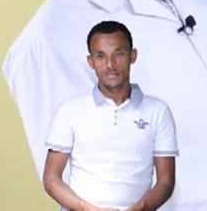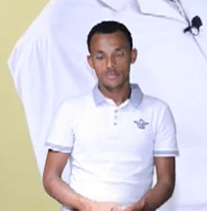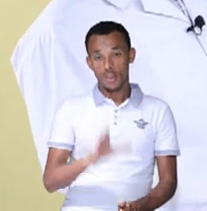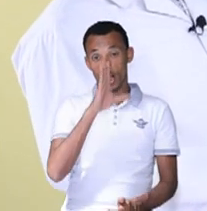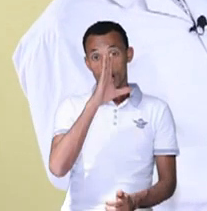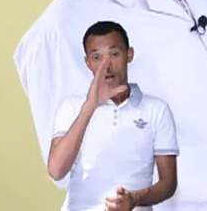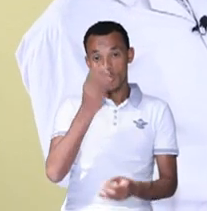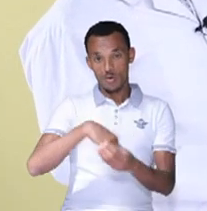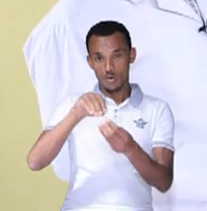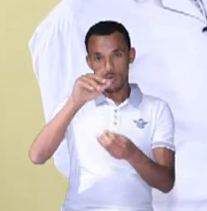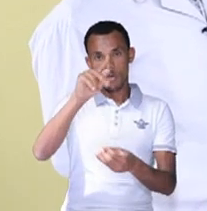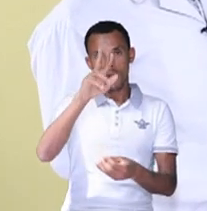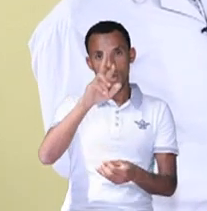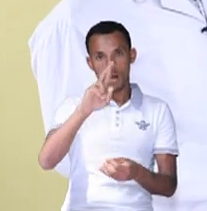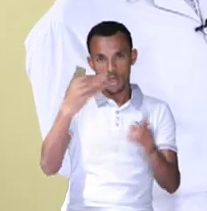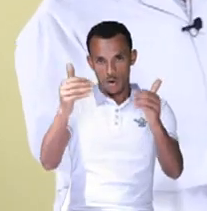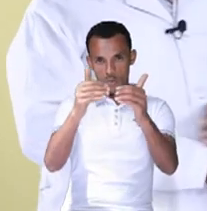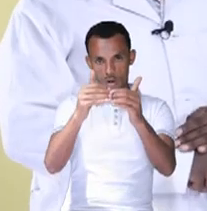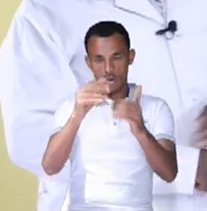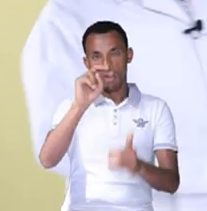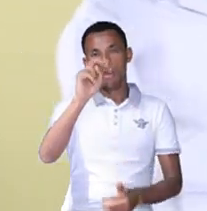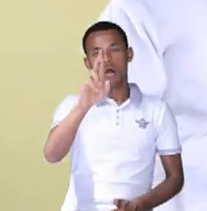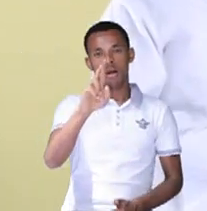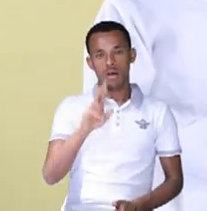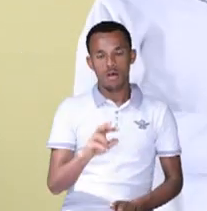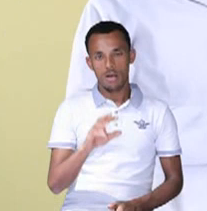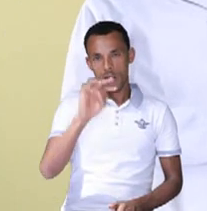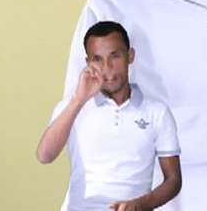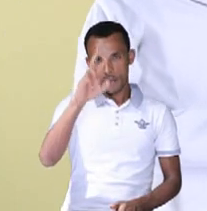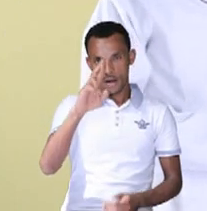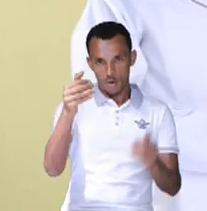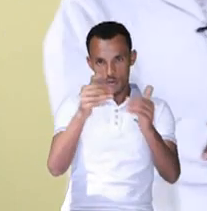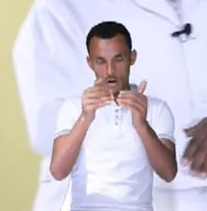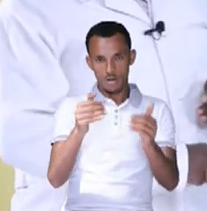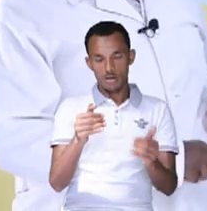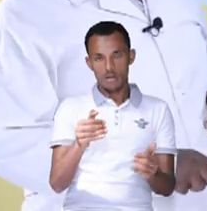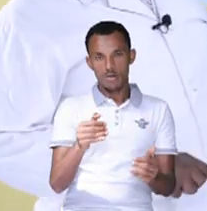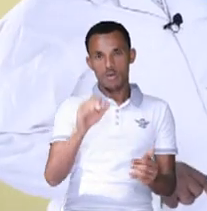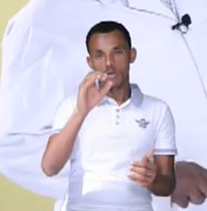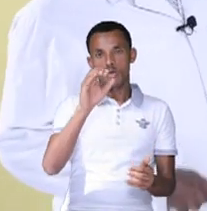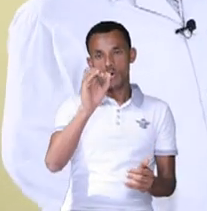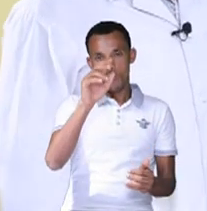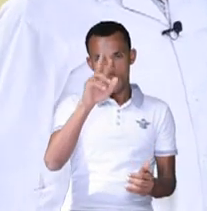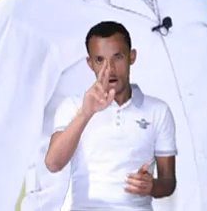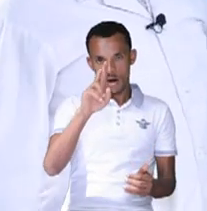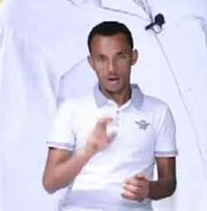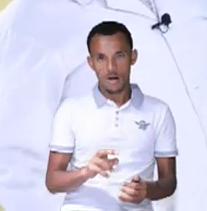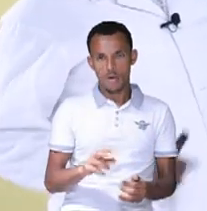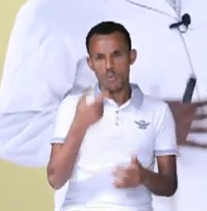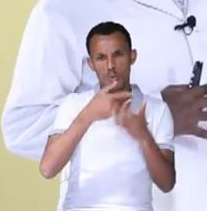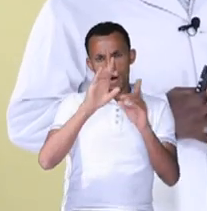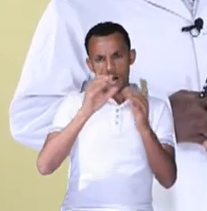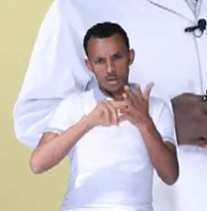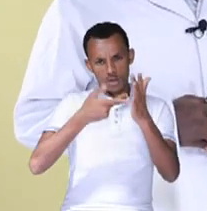And also PR equivalent to NR, MR equivalent to OR. What